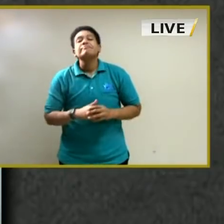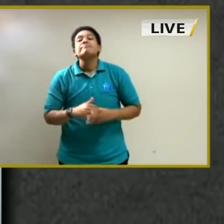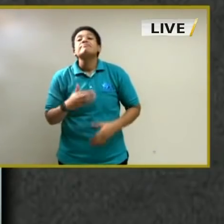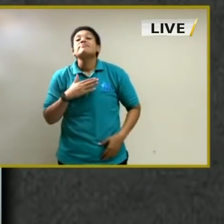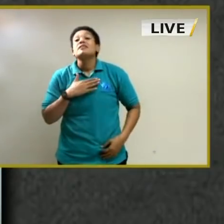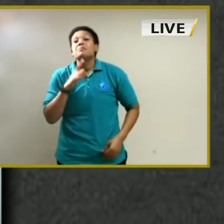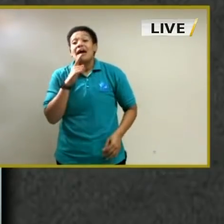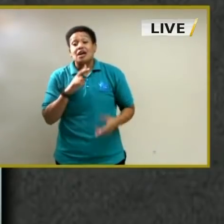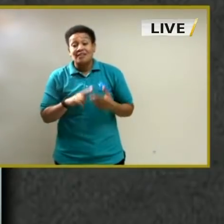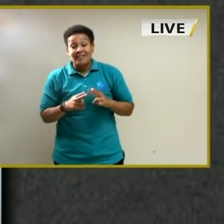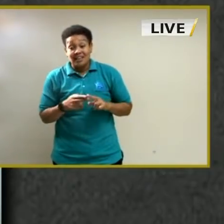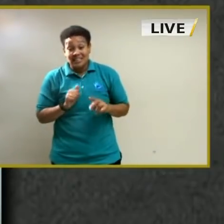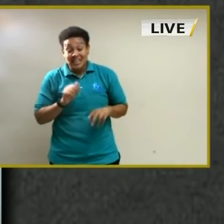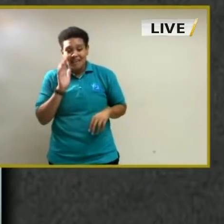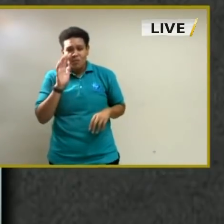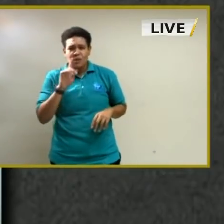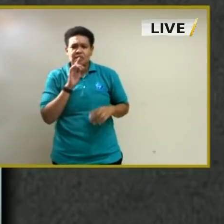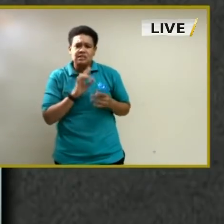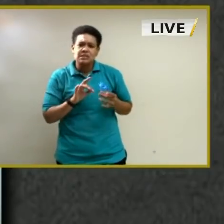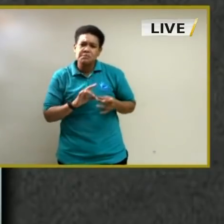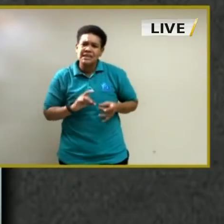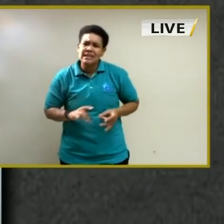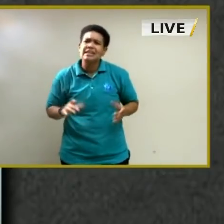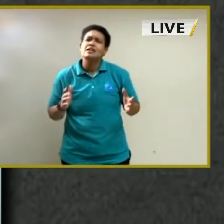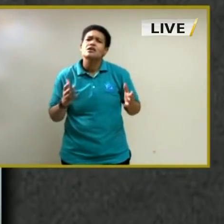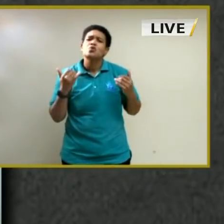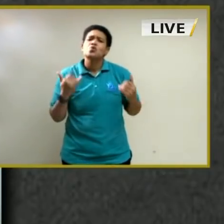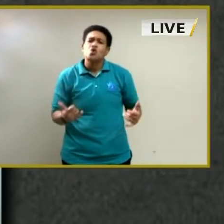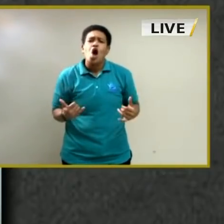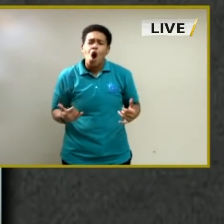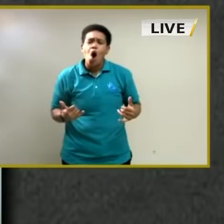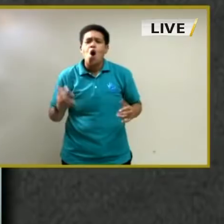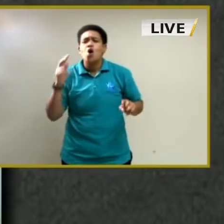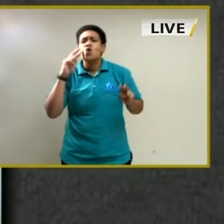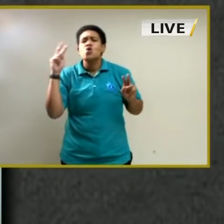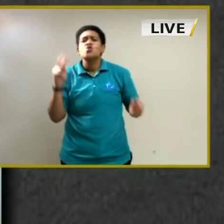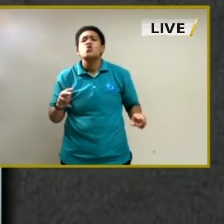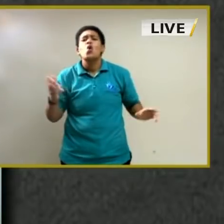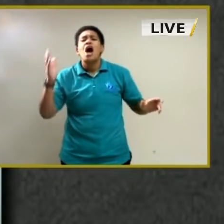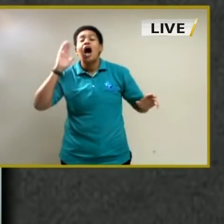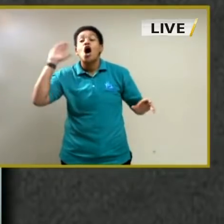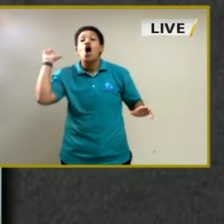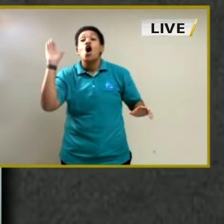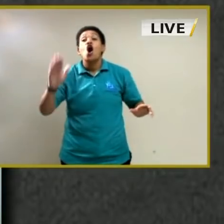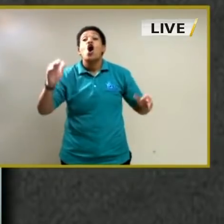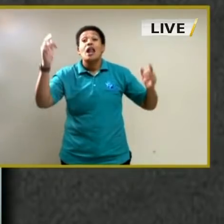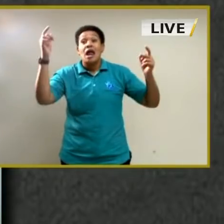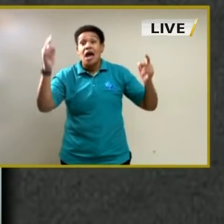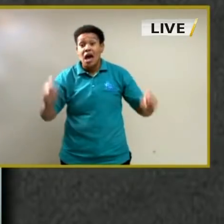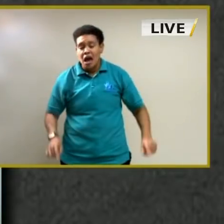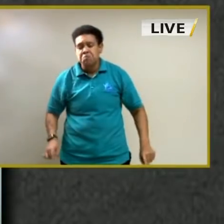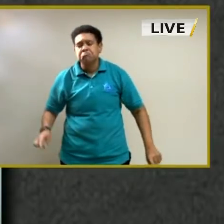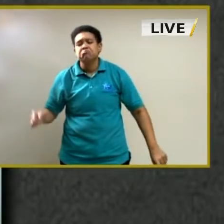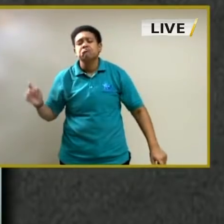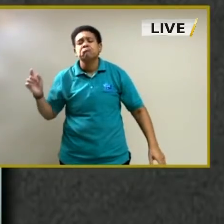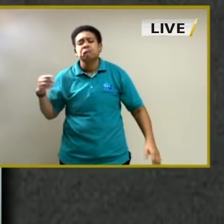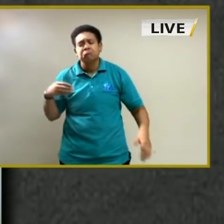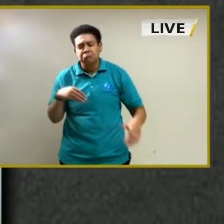my figures that I'm going to speak to now looks at all the events that have come